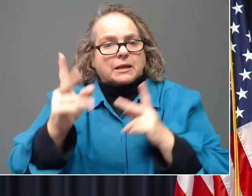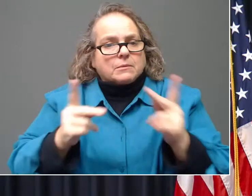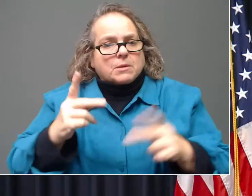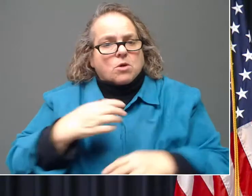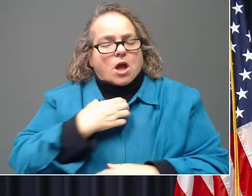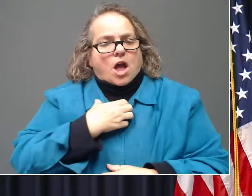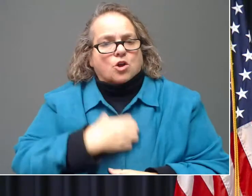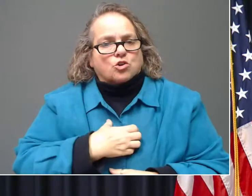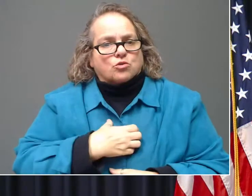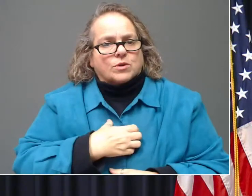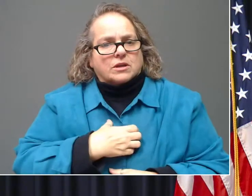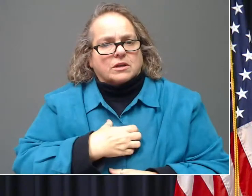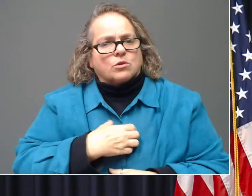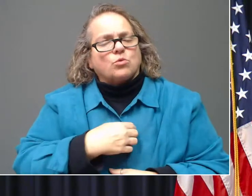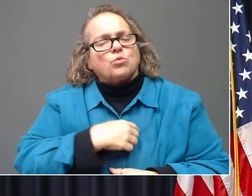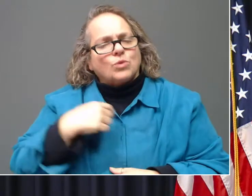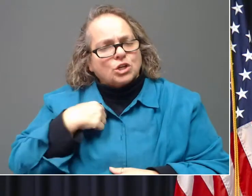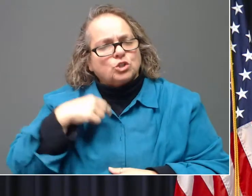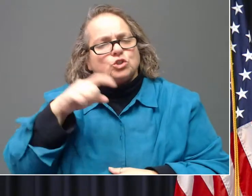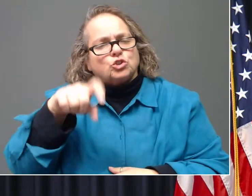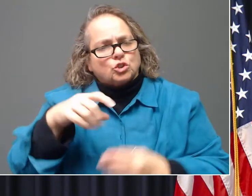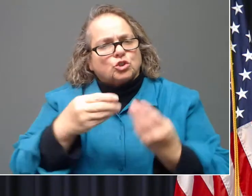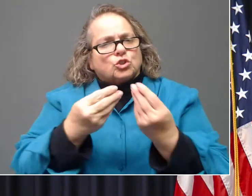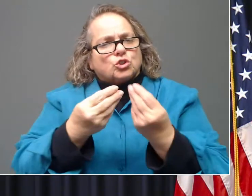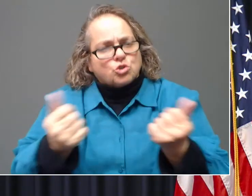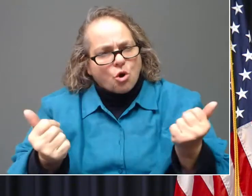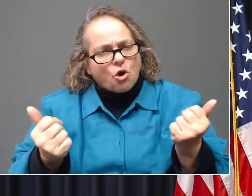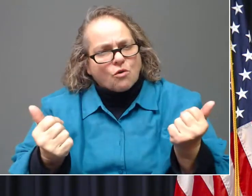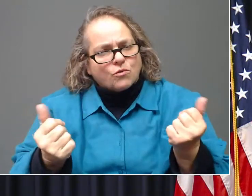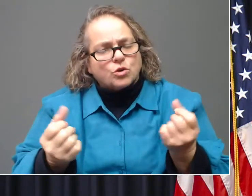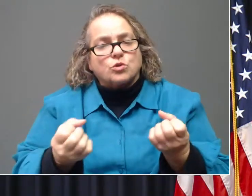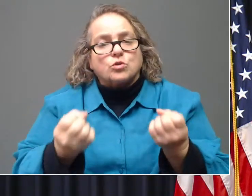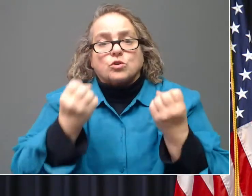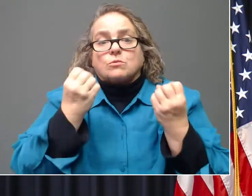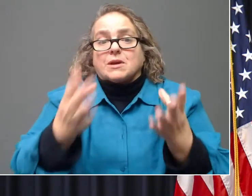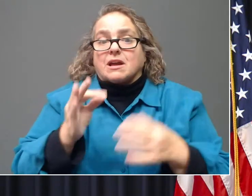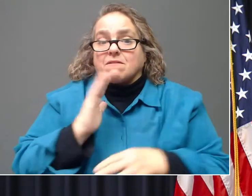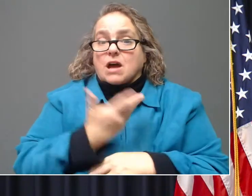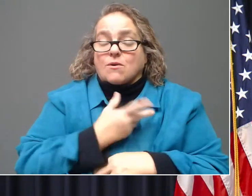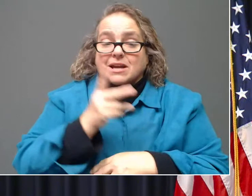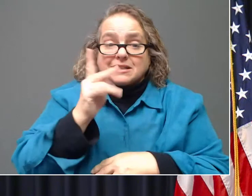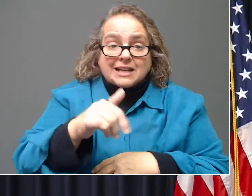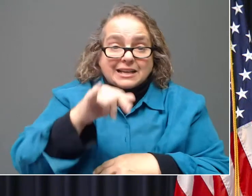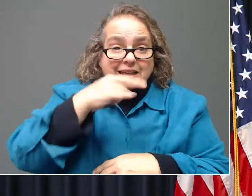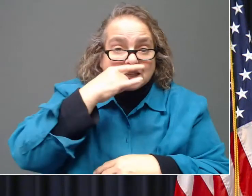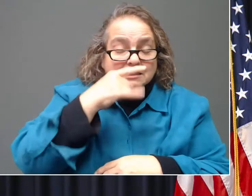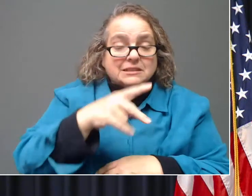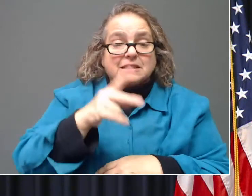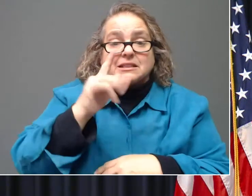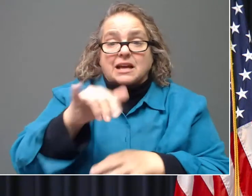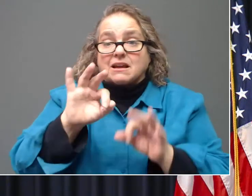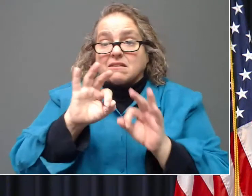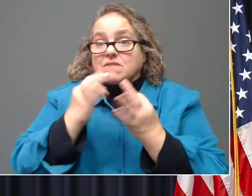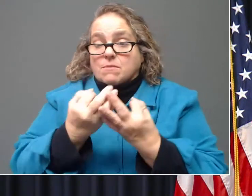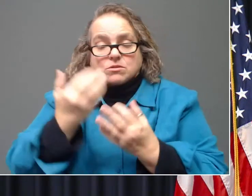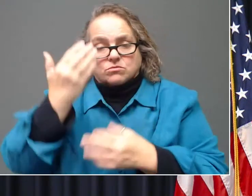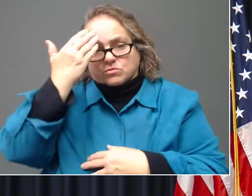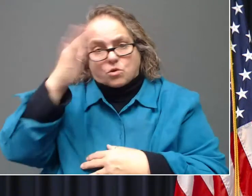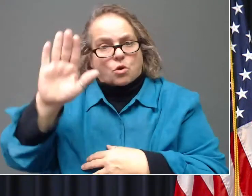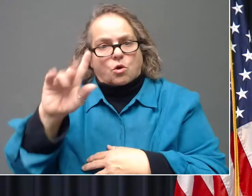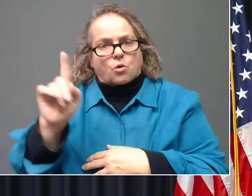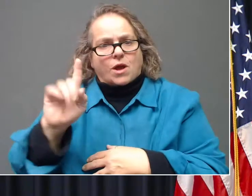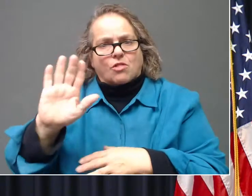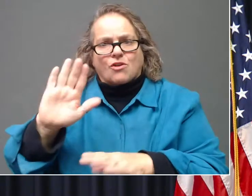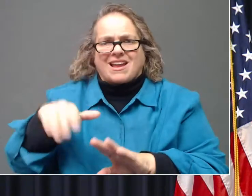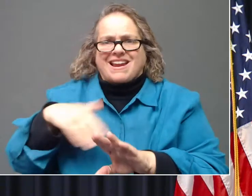to finally solve. Too many of our Kentucky kids and Kentucky families don't know where their next meal is coming from.